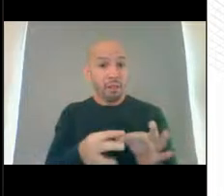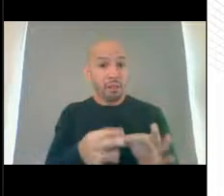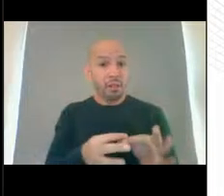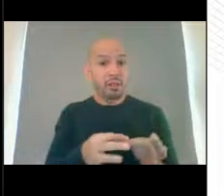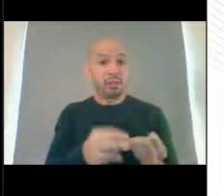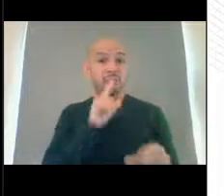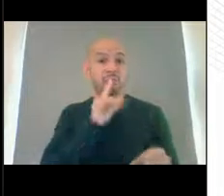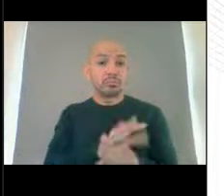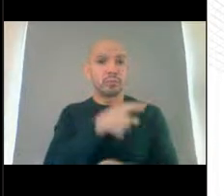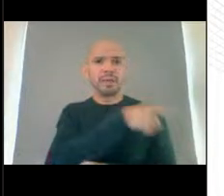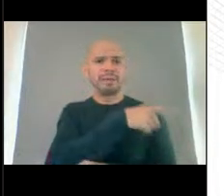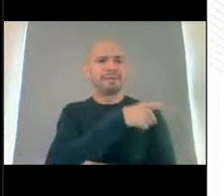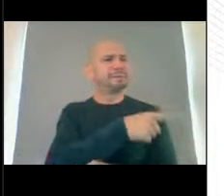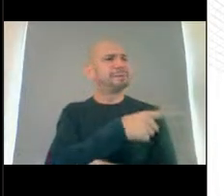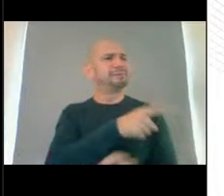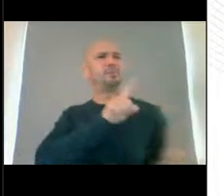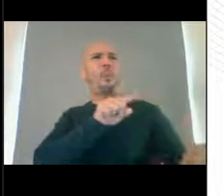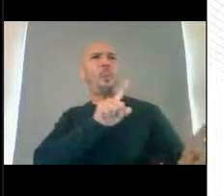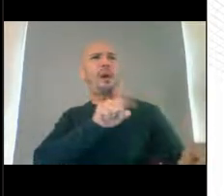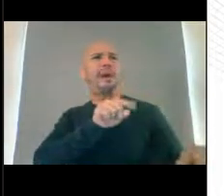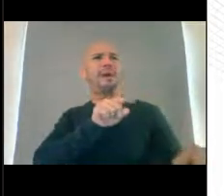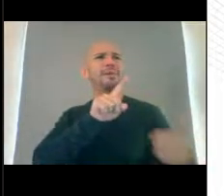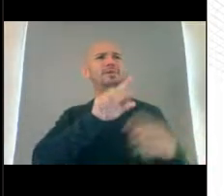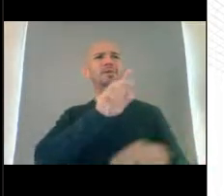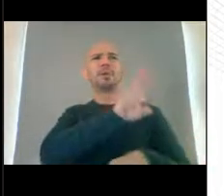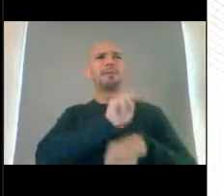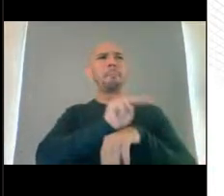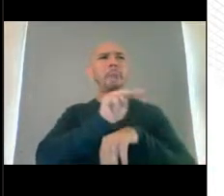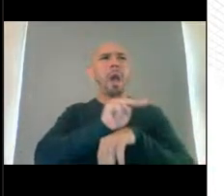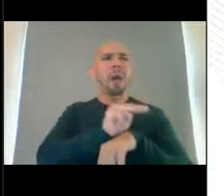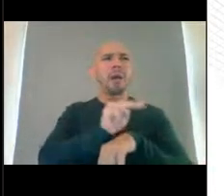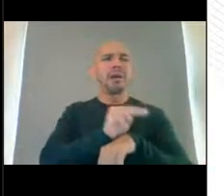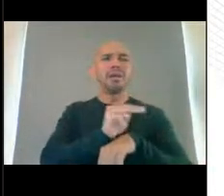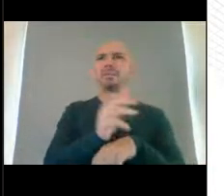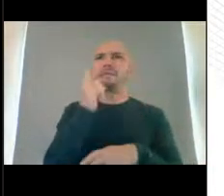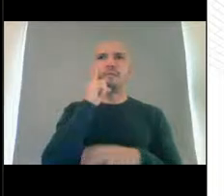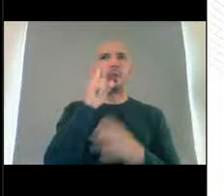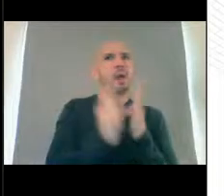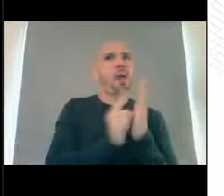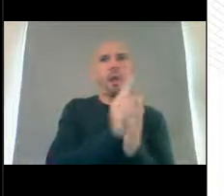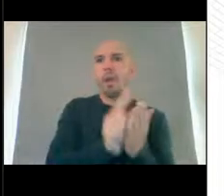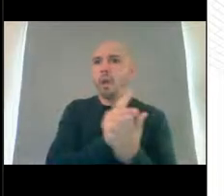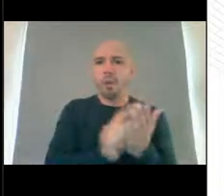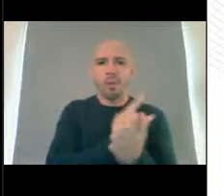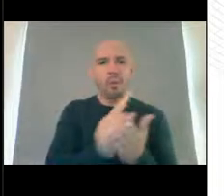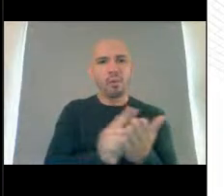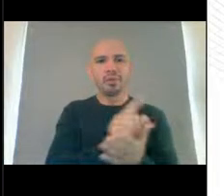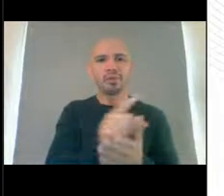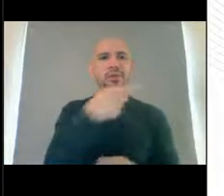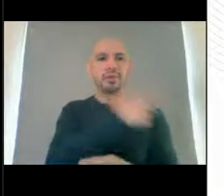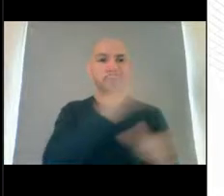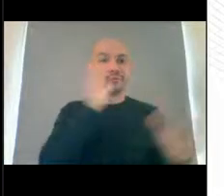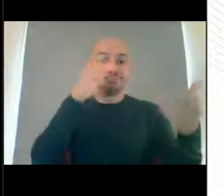community mosque uh he rose to become an imam in his islamic faith